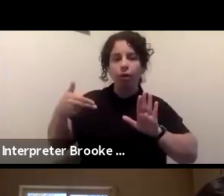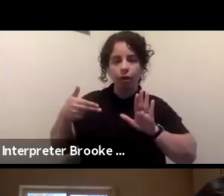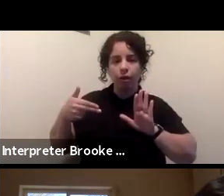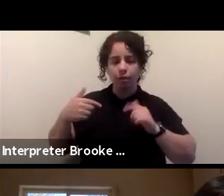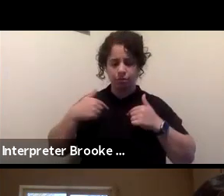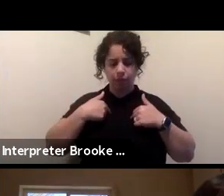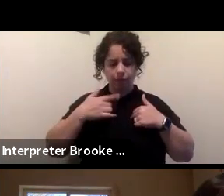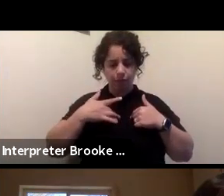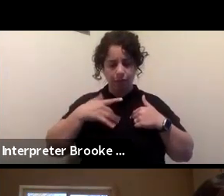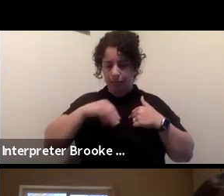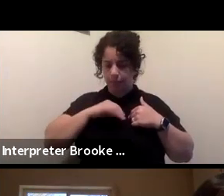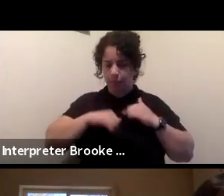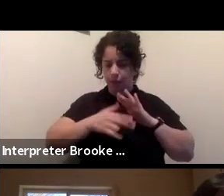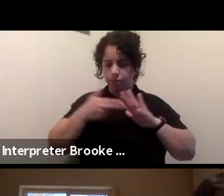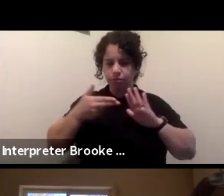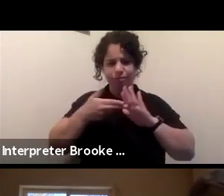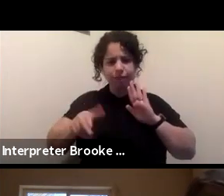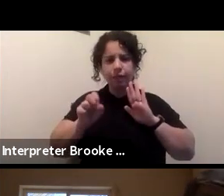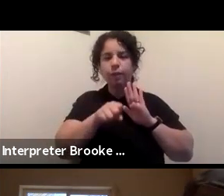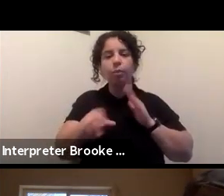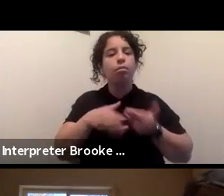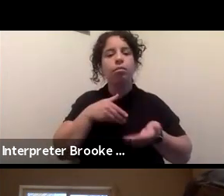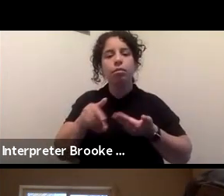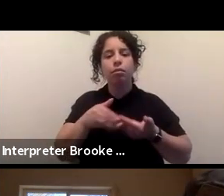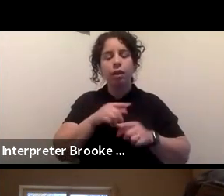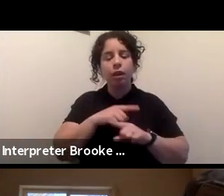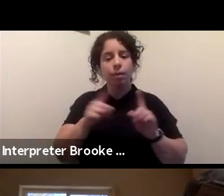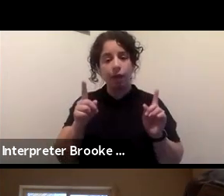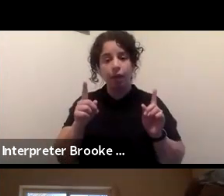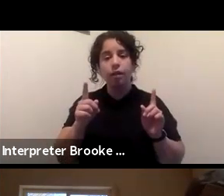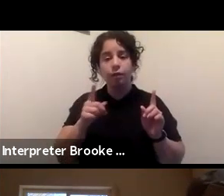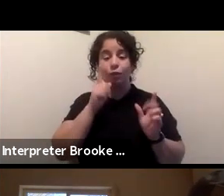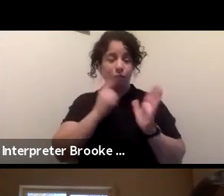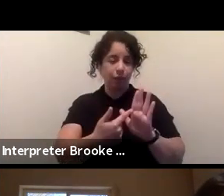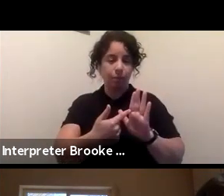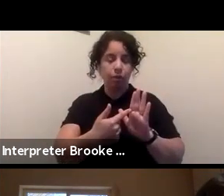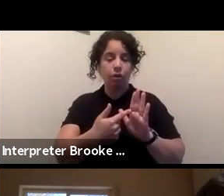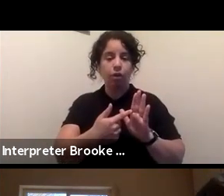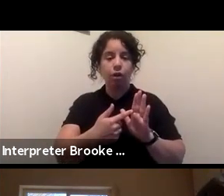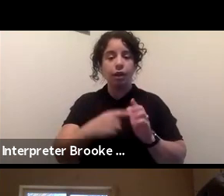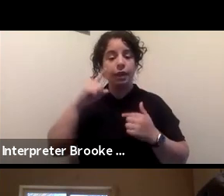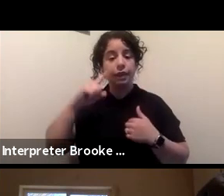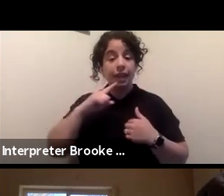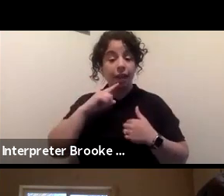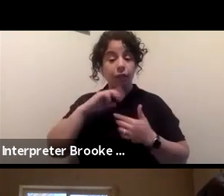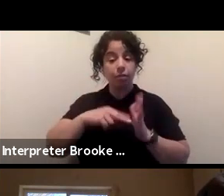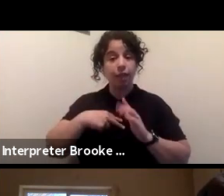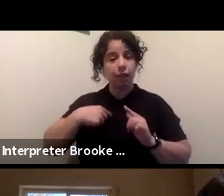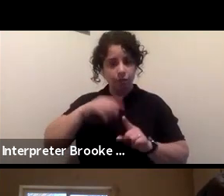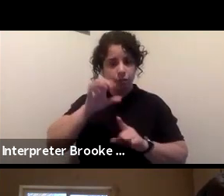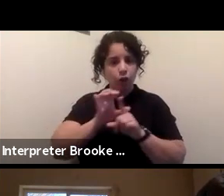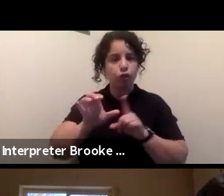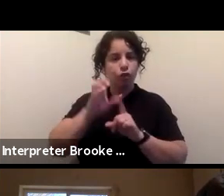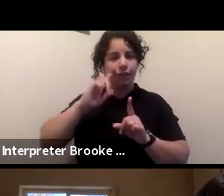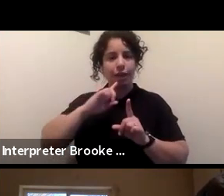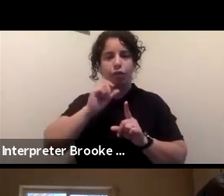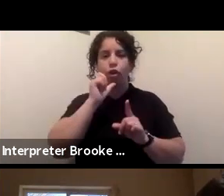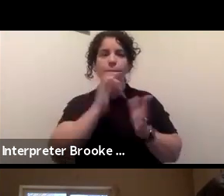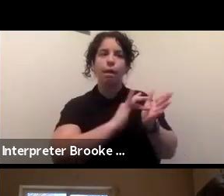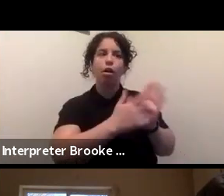themselves accept that term. For example, those for whom deafness is a cultural identity, not a medical